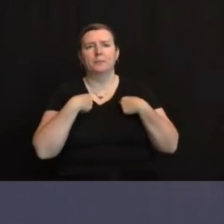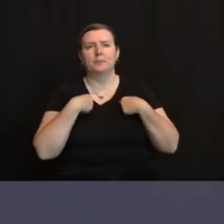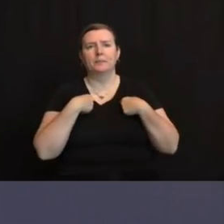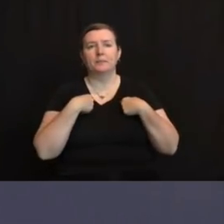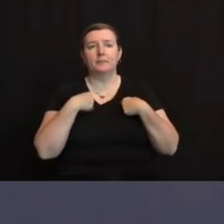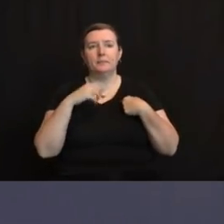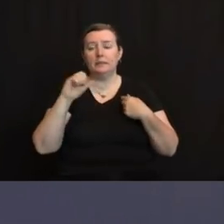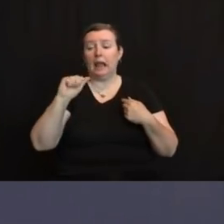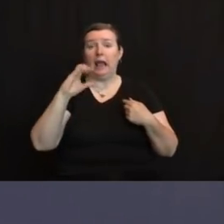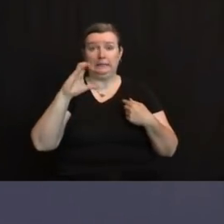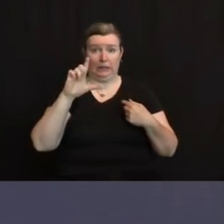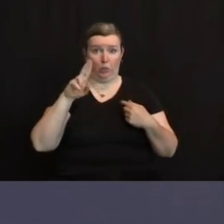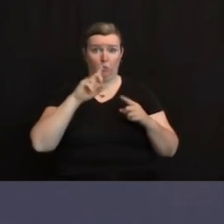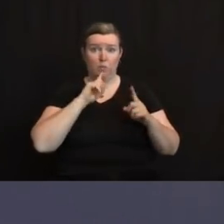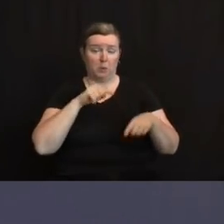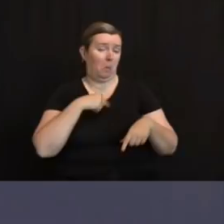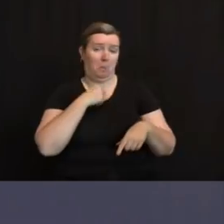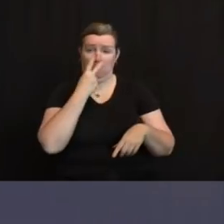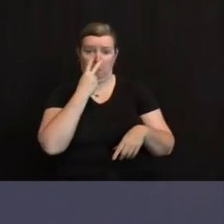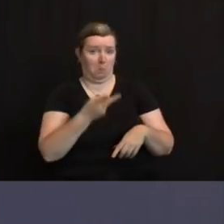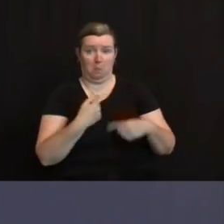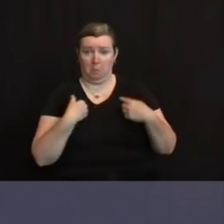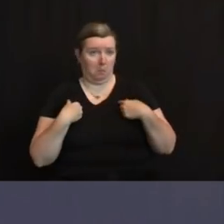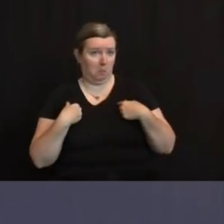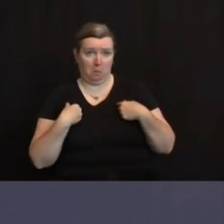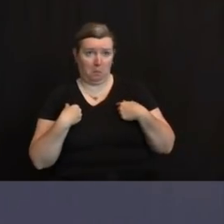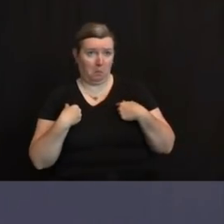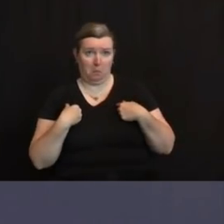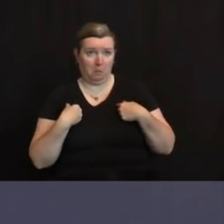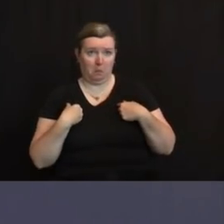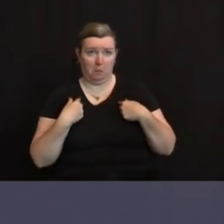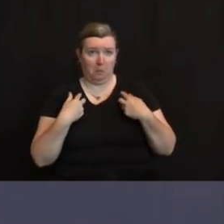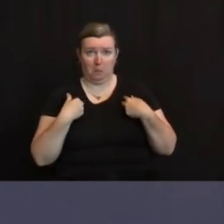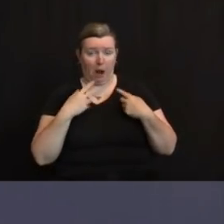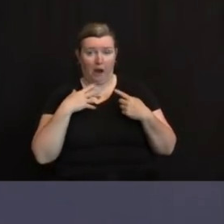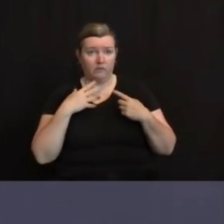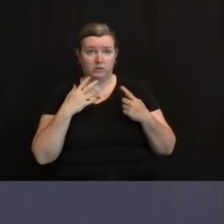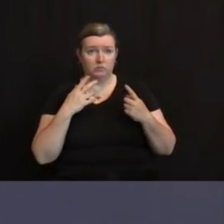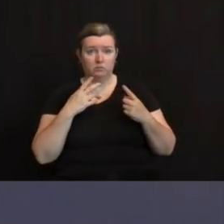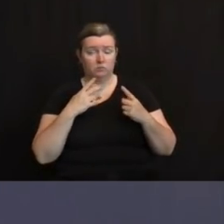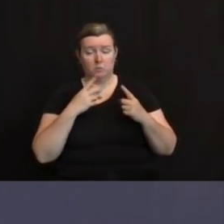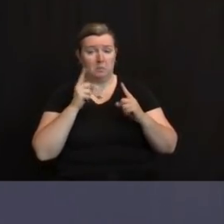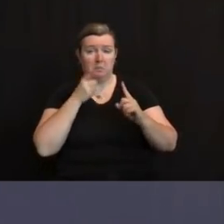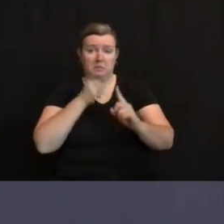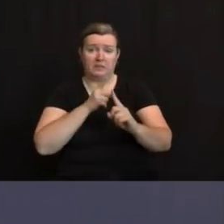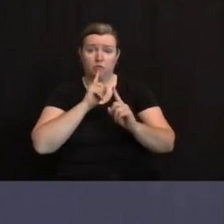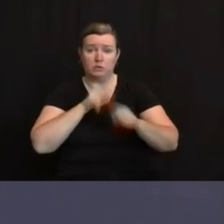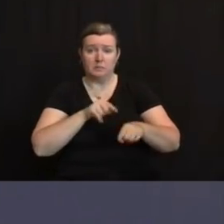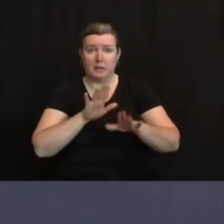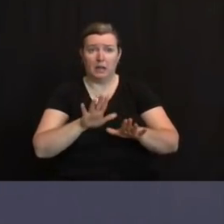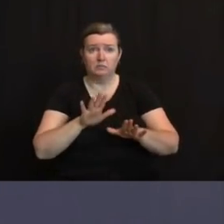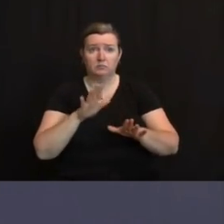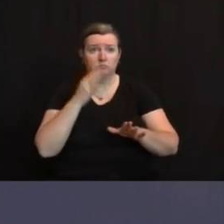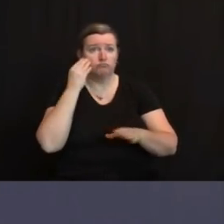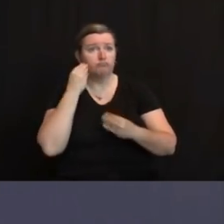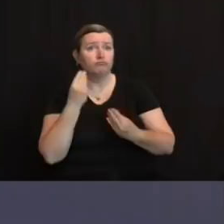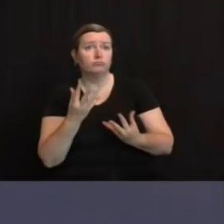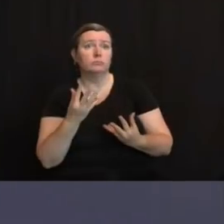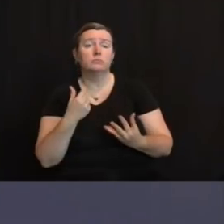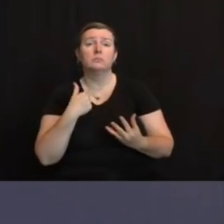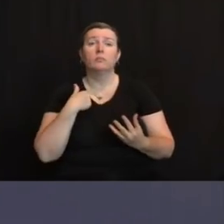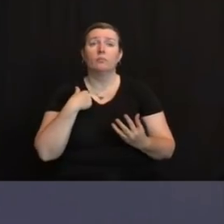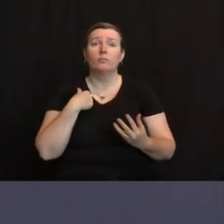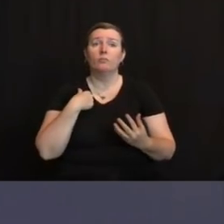having a specific answer to the question. But we've said from day one that our